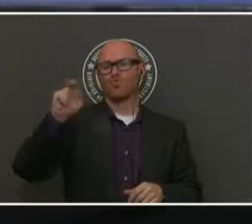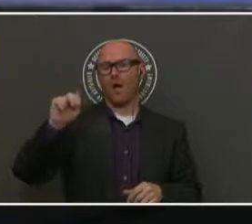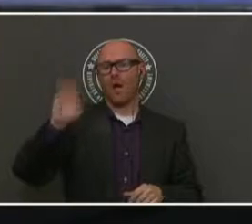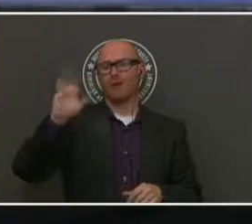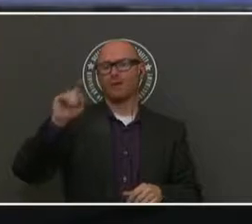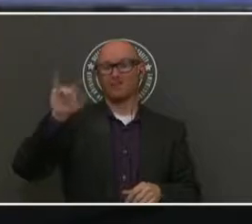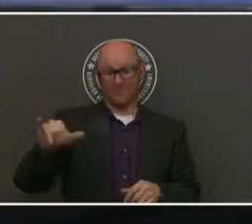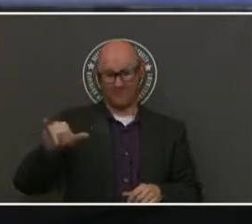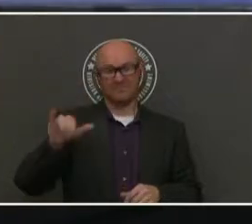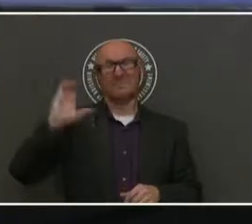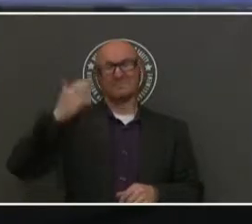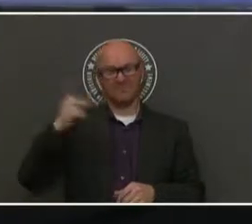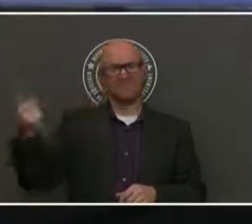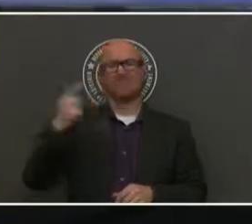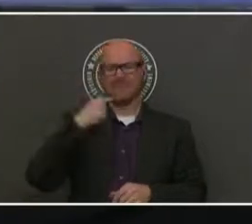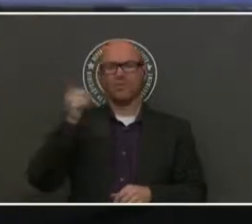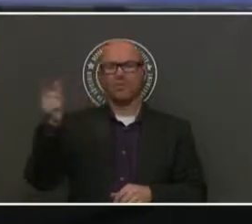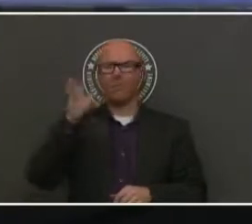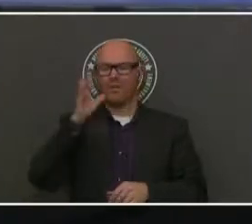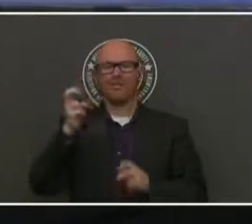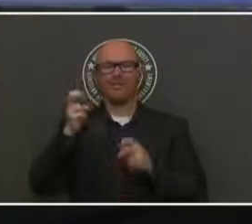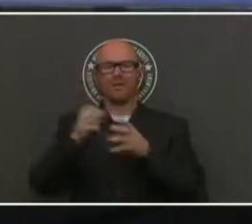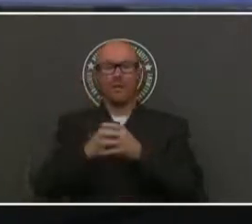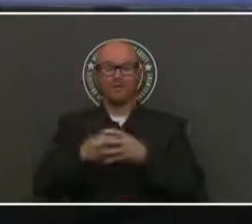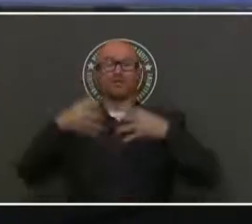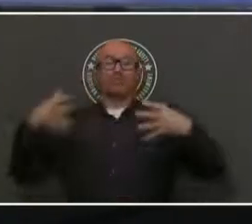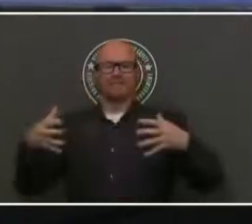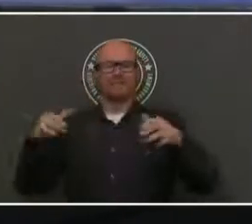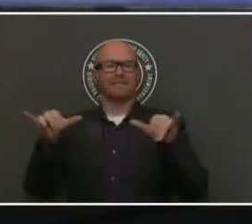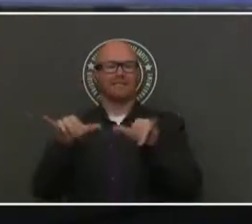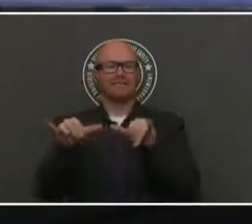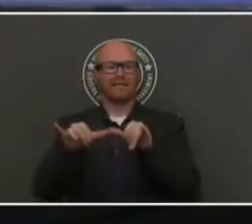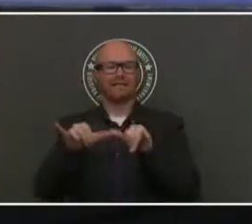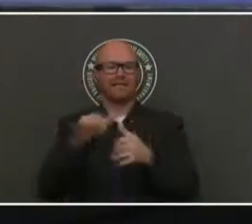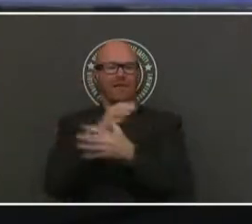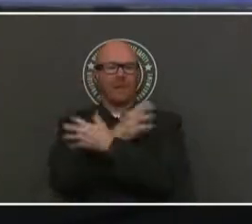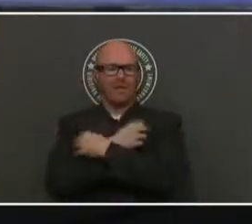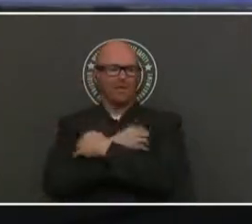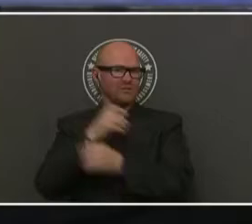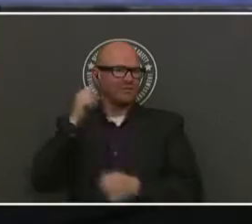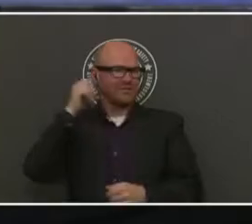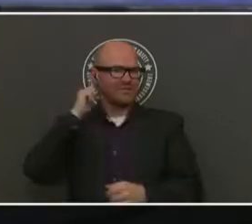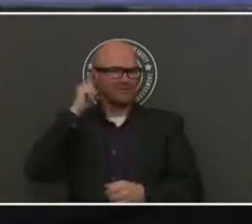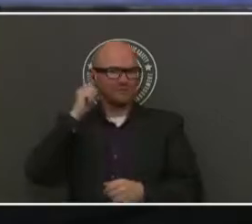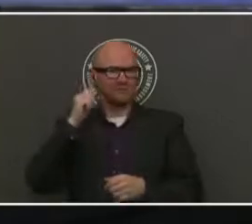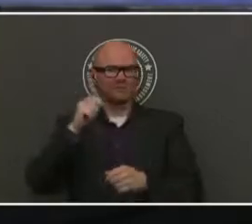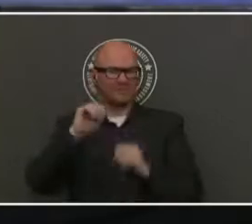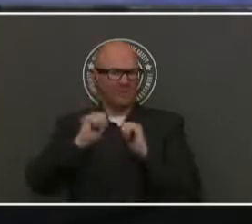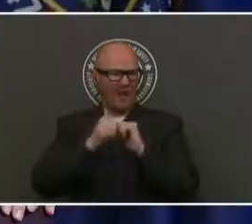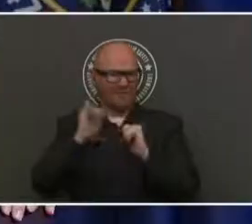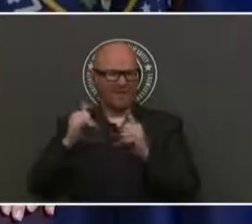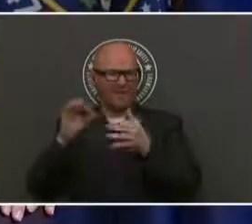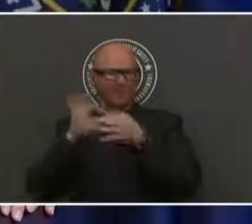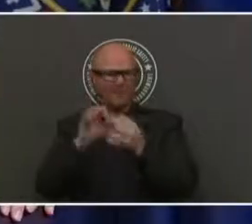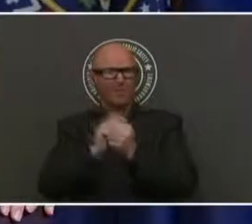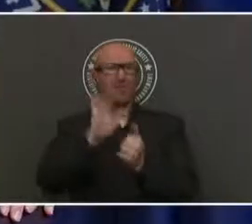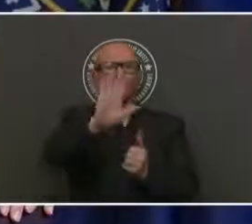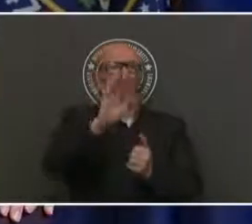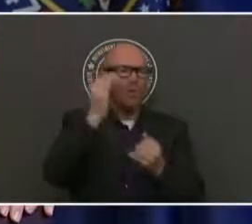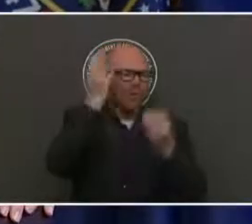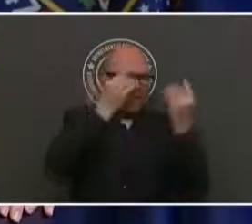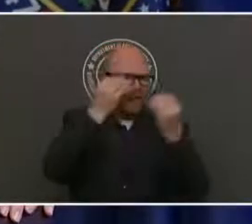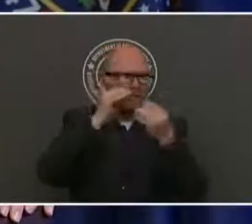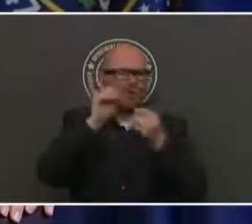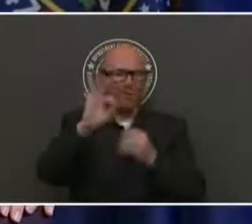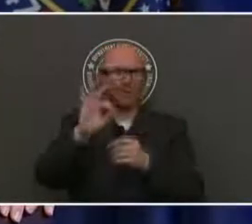restoring, if not increasing, the size of Bears Ears National Monument. How does that weigh into your thinking on monuments? Yeah, so look, again, this is a